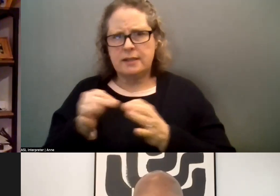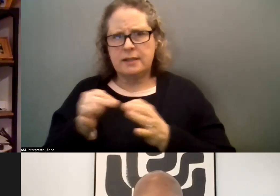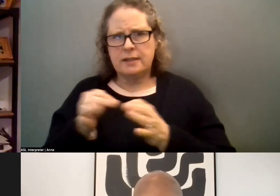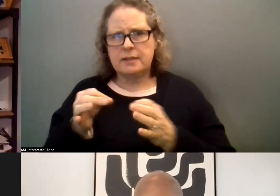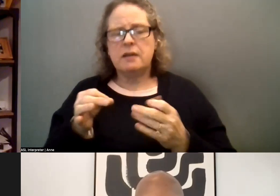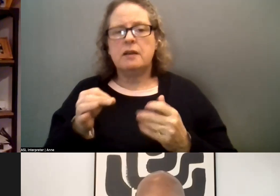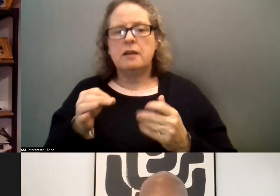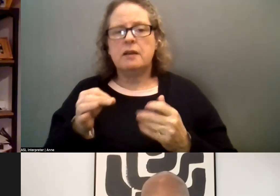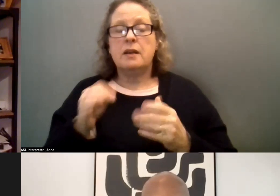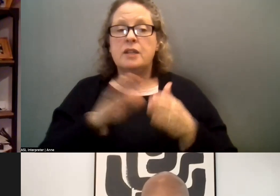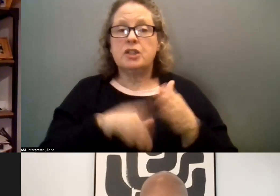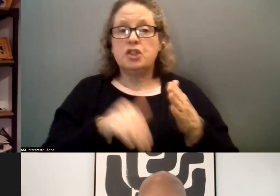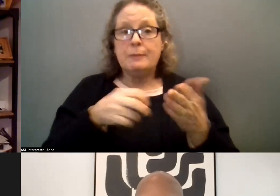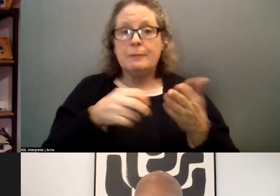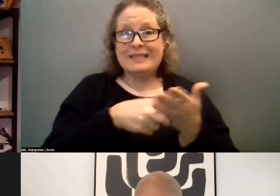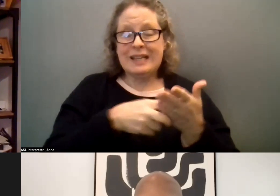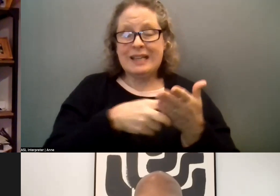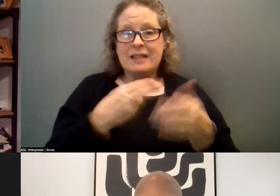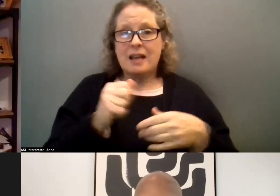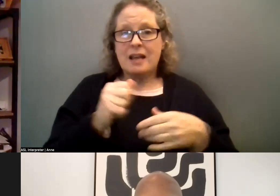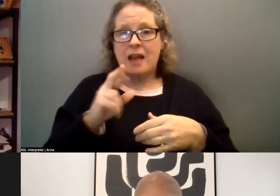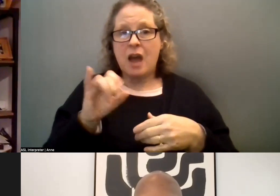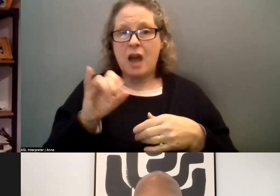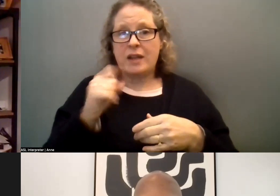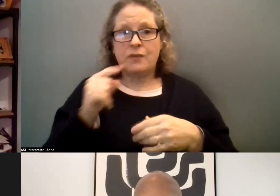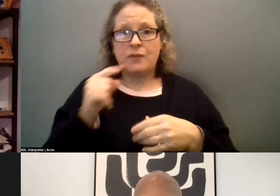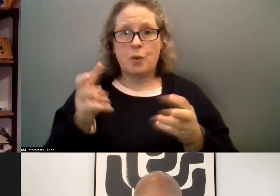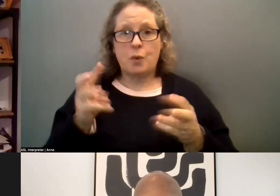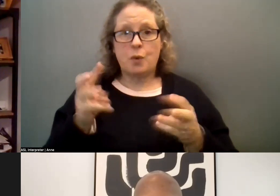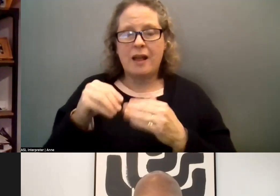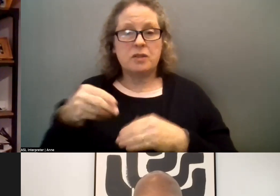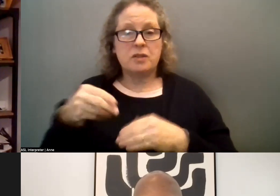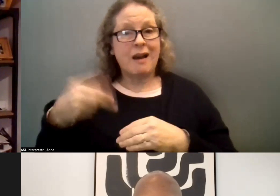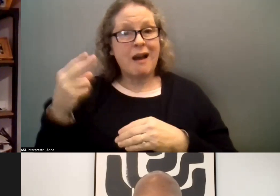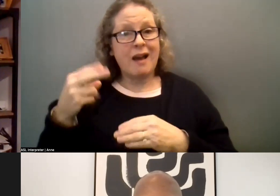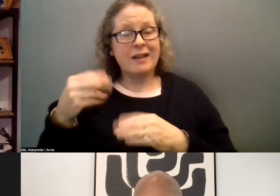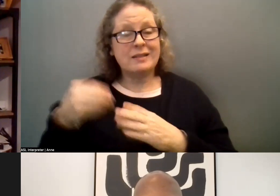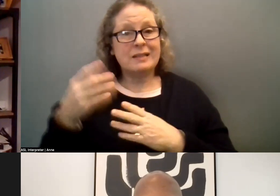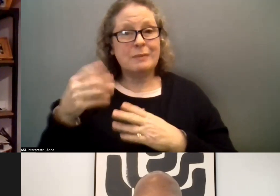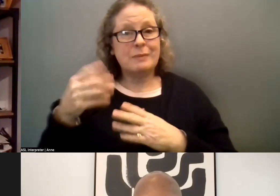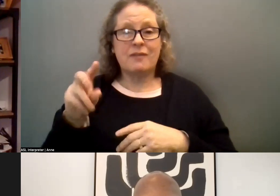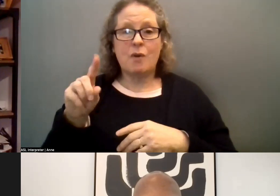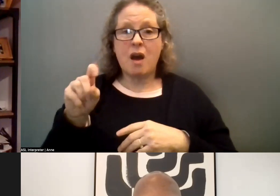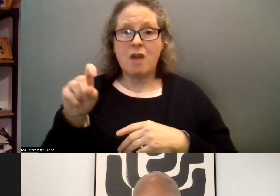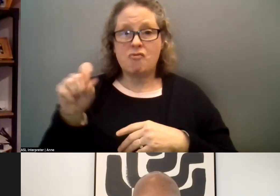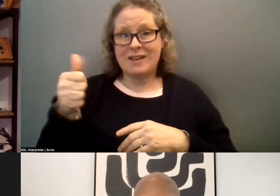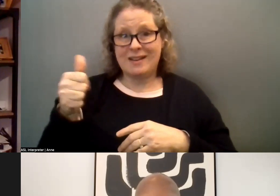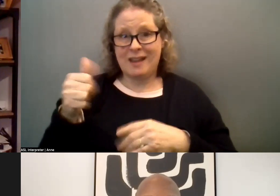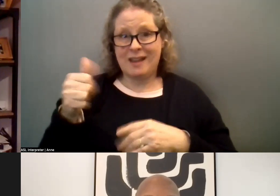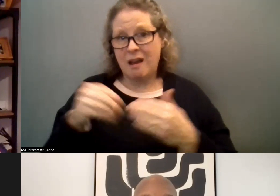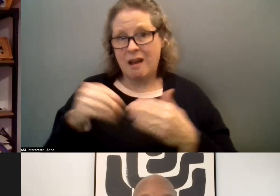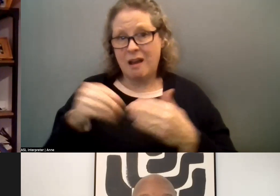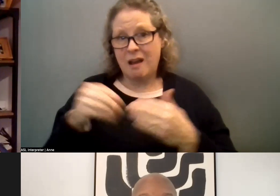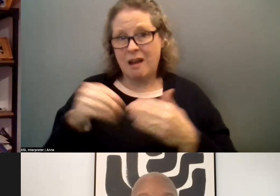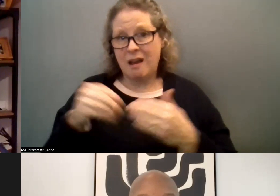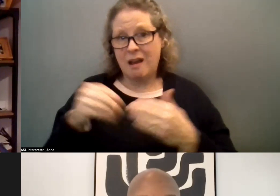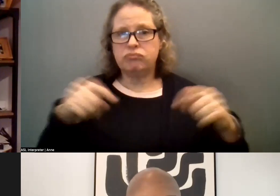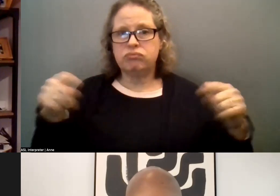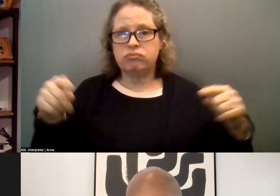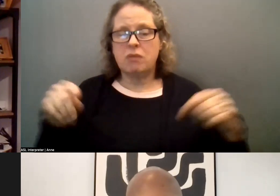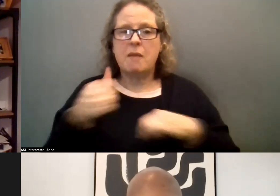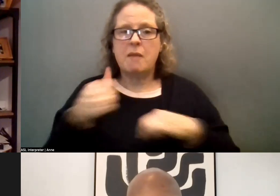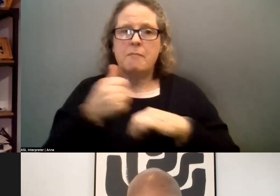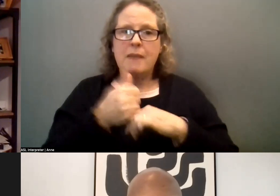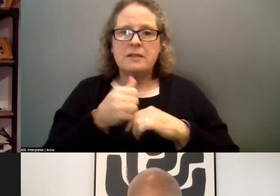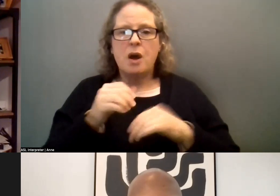ticket for the upcoming winter series is $20. The highest tier is $110, and those are based placement in